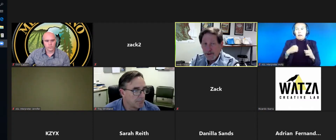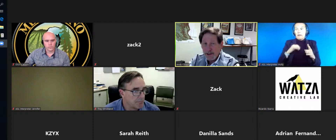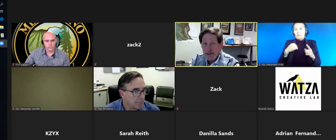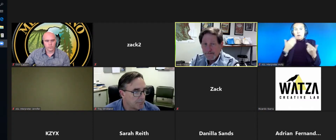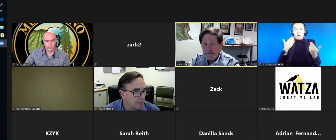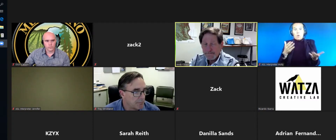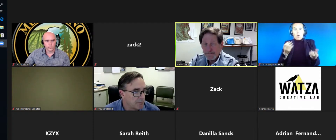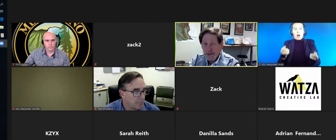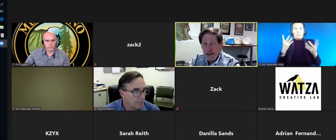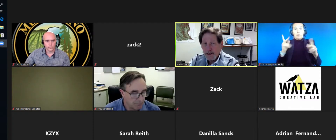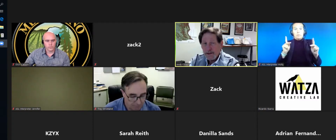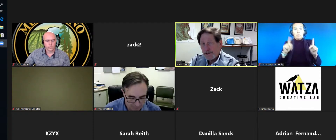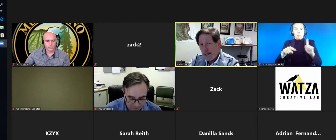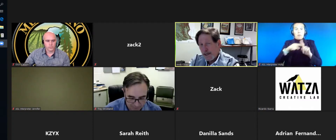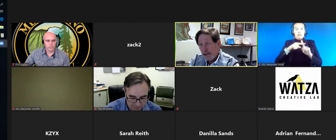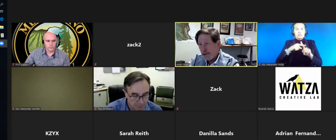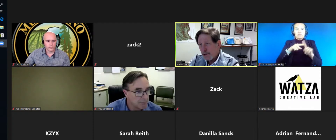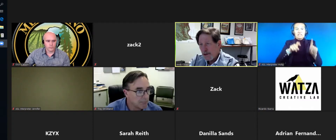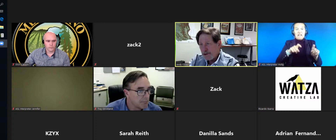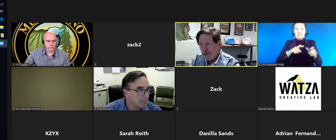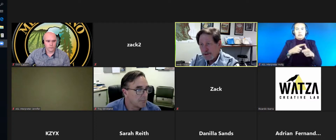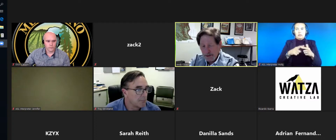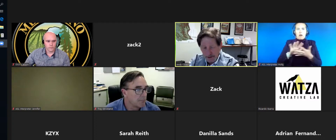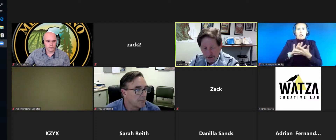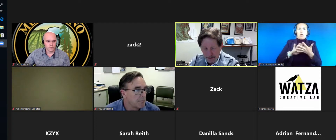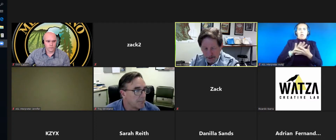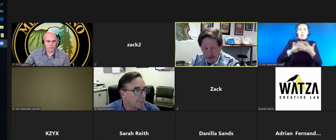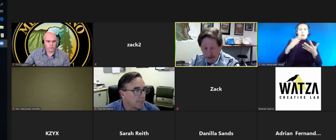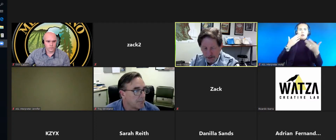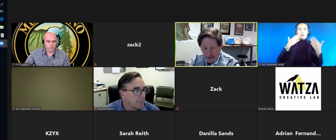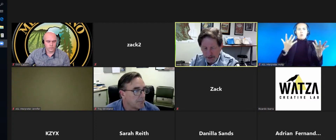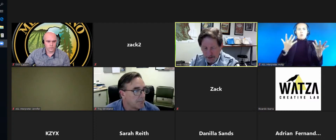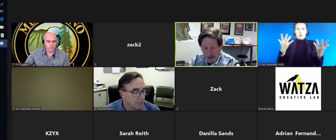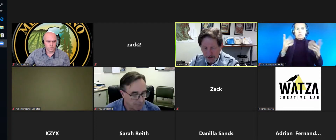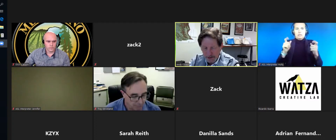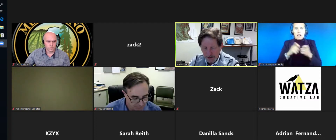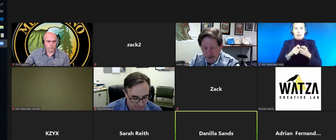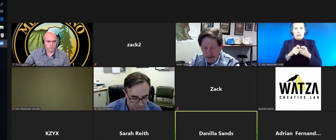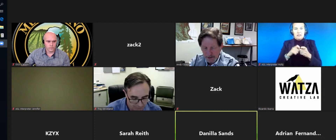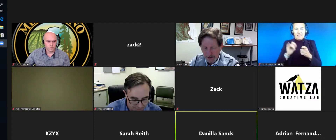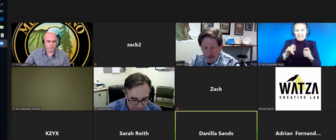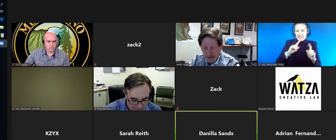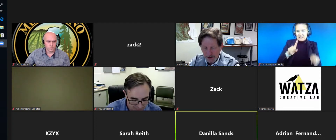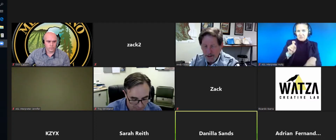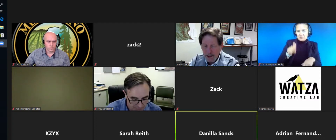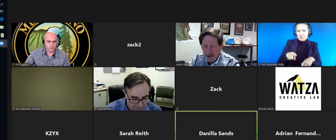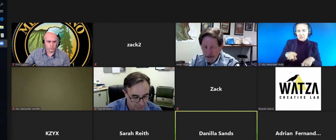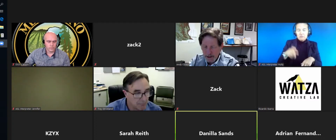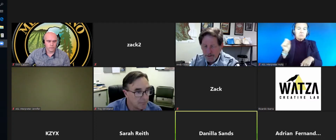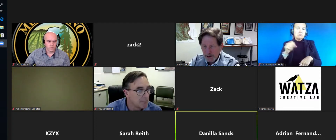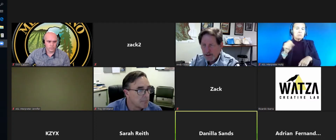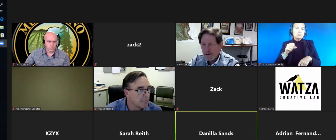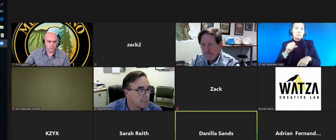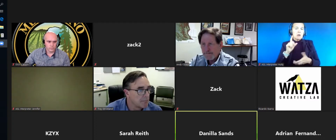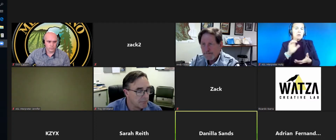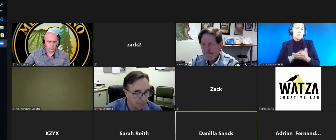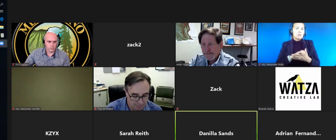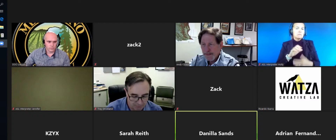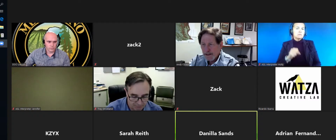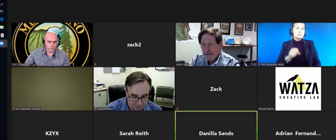in our community. Does that answer your question? I believe so a little bit. Yeah, thank you. Okay, all righty.